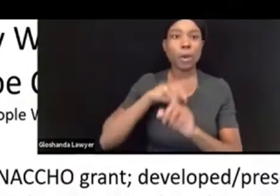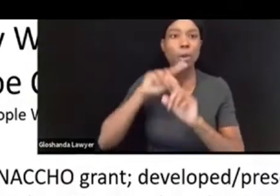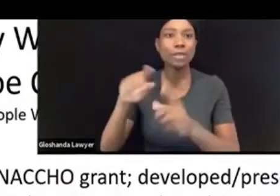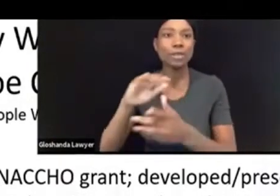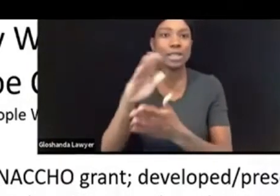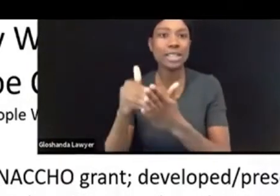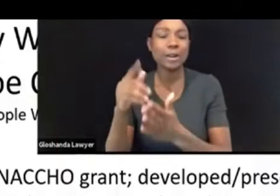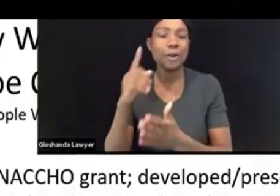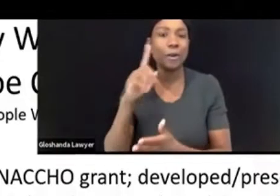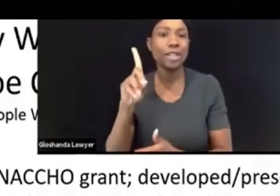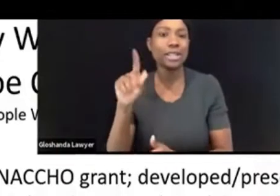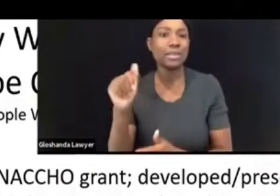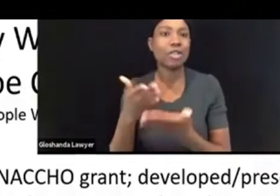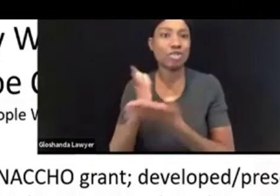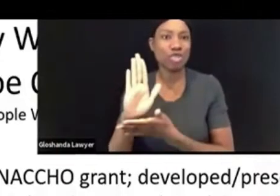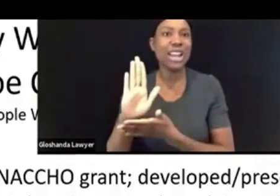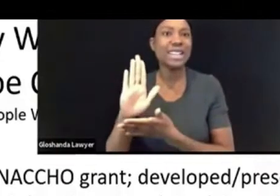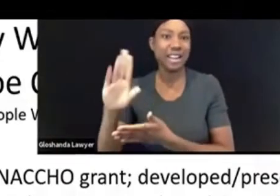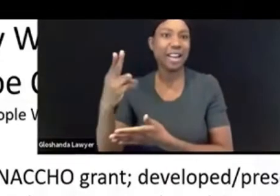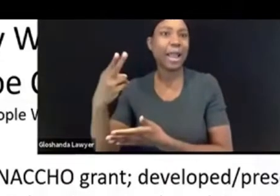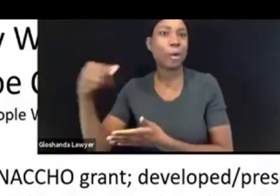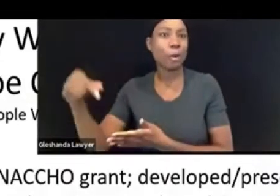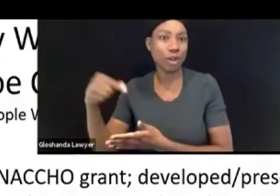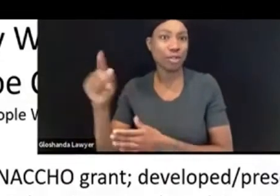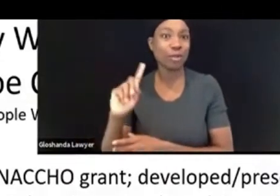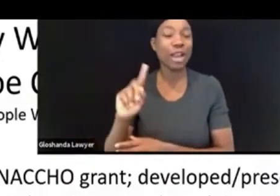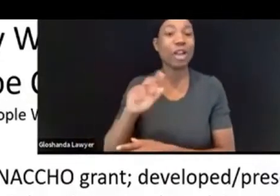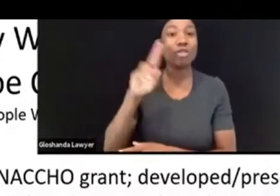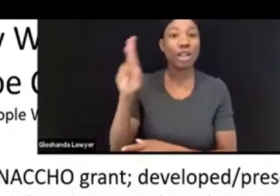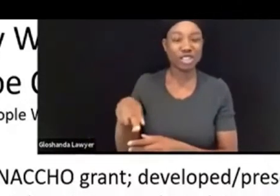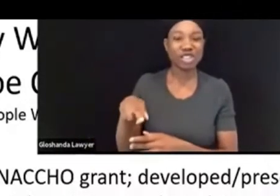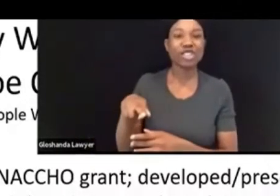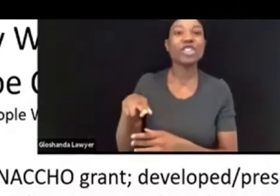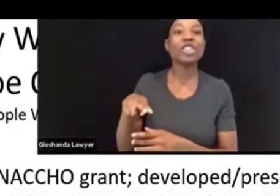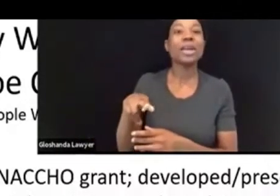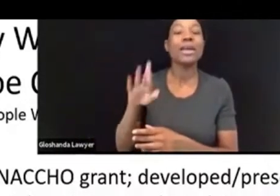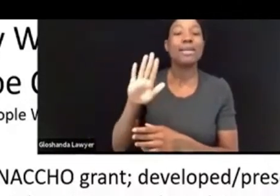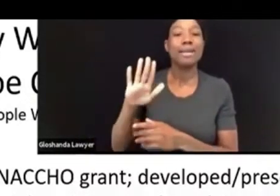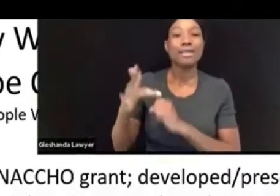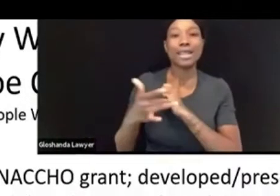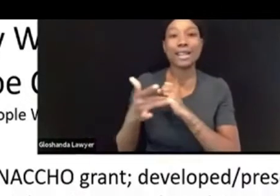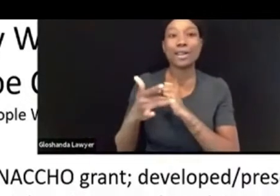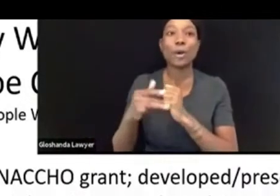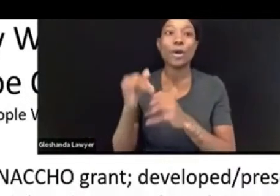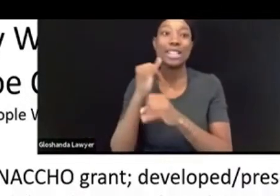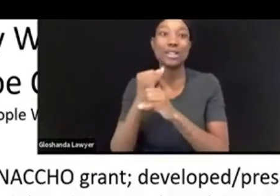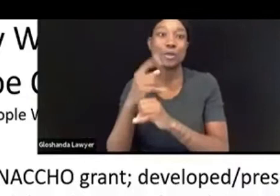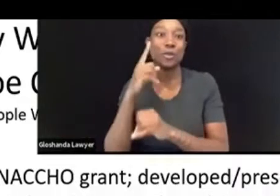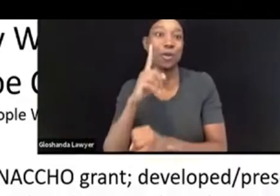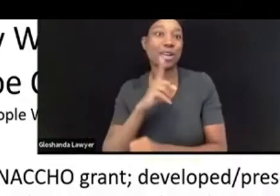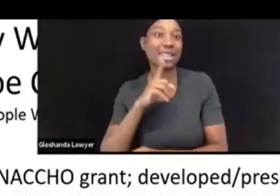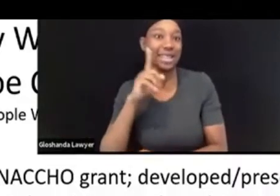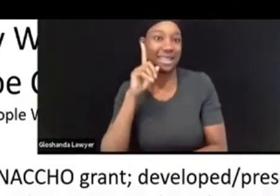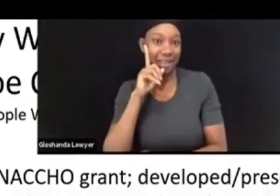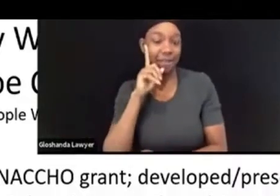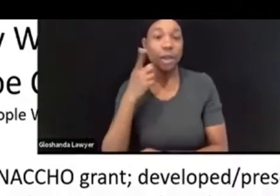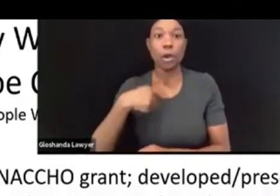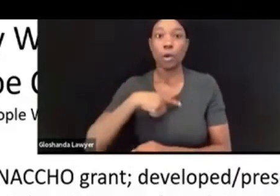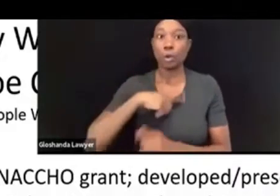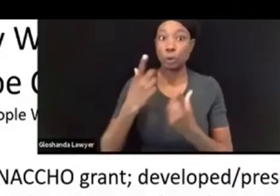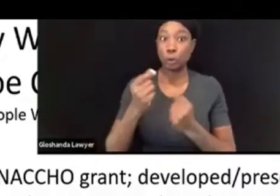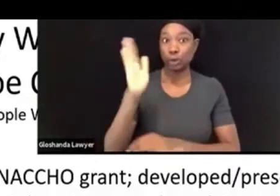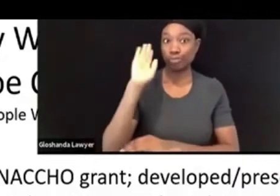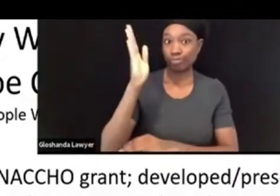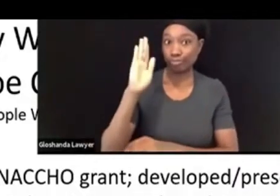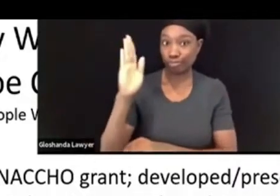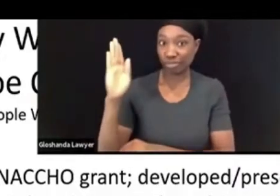Rochester Institute of Technology's National Technical Institute for the Deaf and presented a series of 6 classes on accessible preparedness